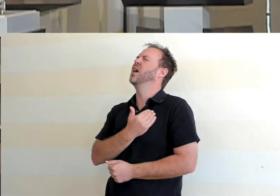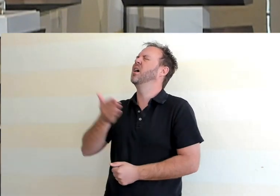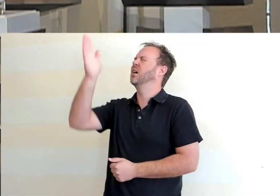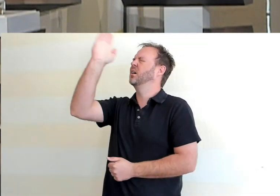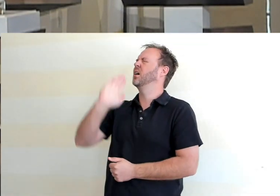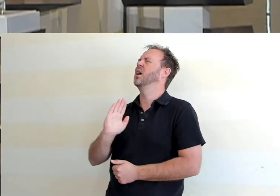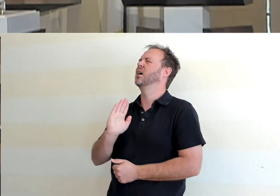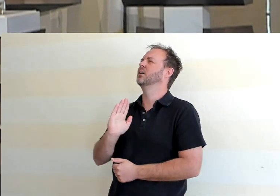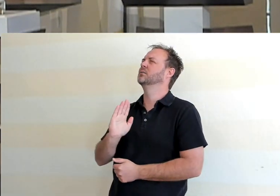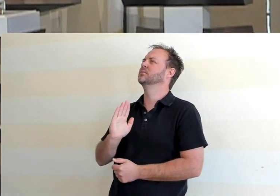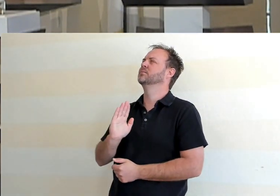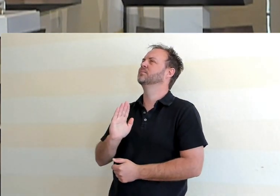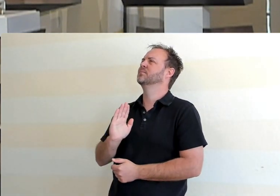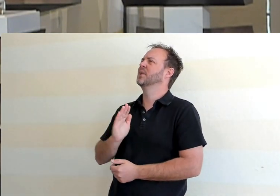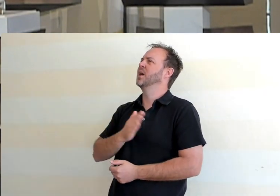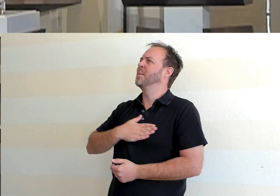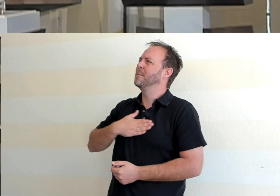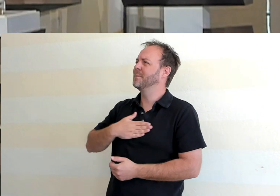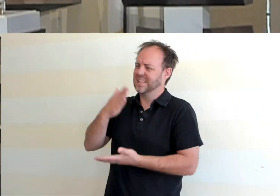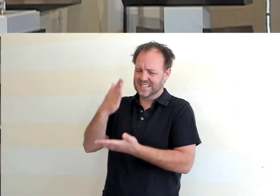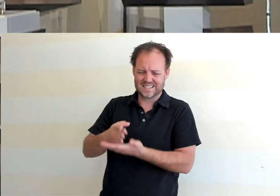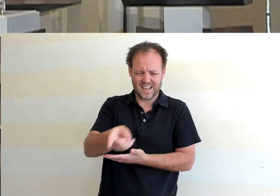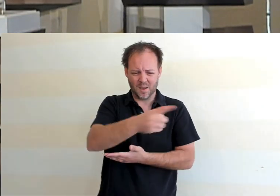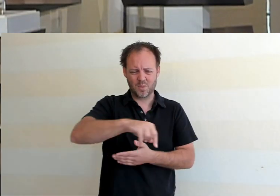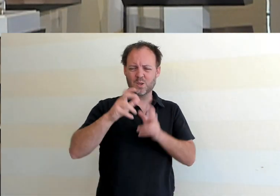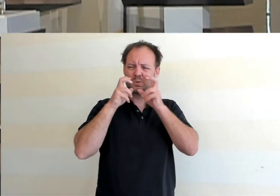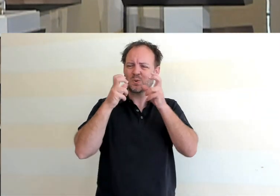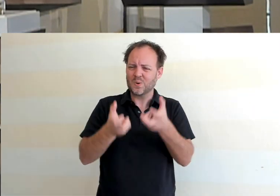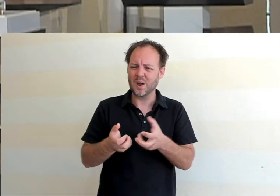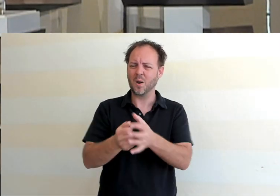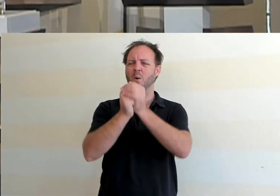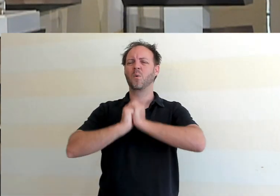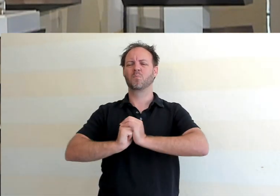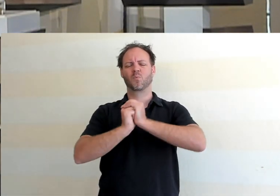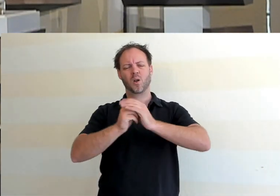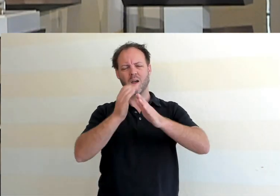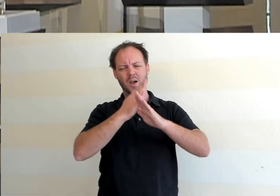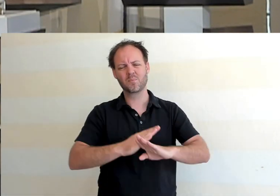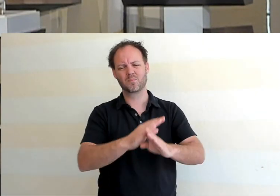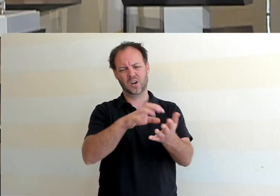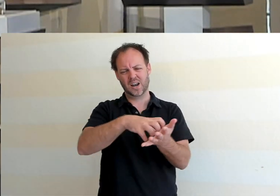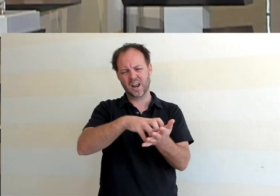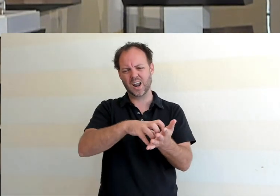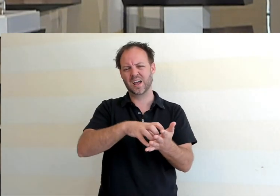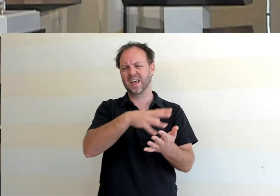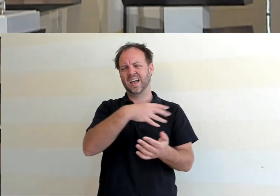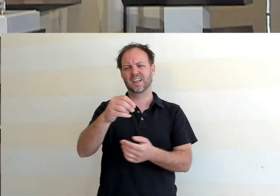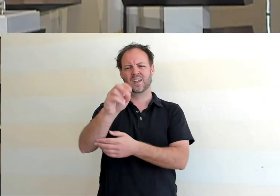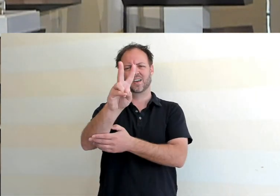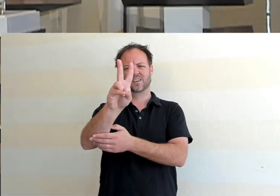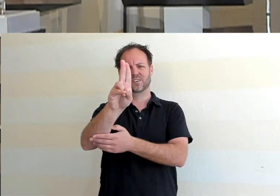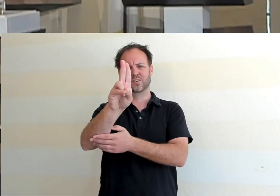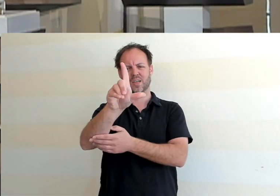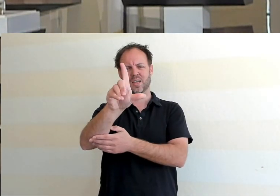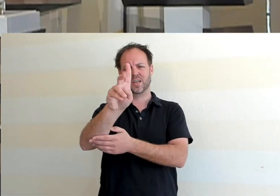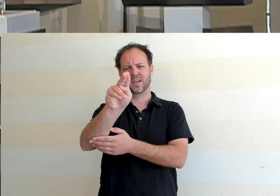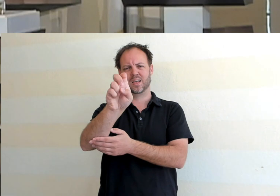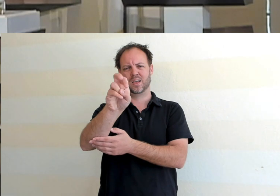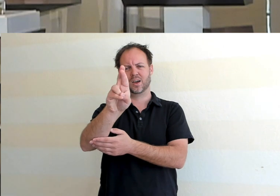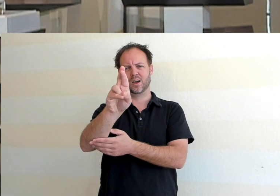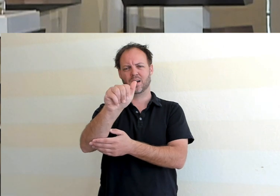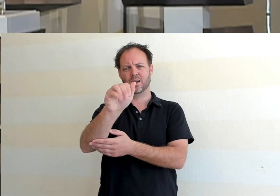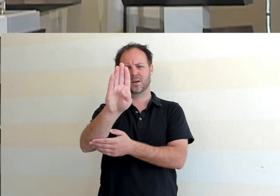those who would do evil during this time. We pray that you will protect the weak and the vulnerable. And we implore